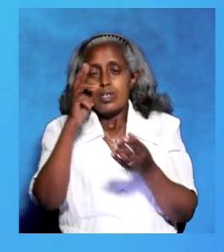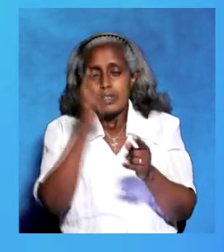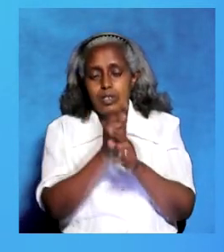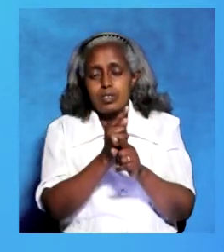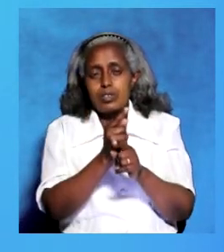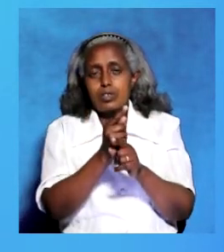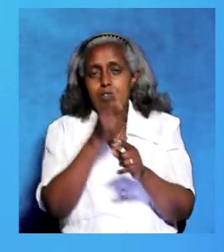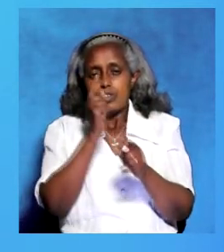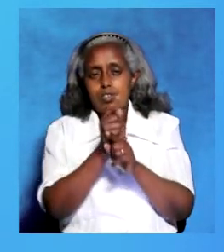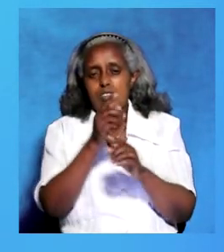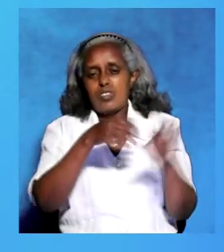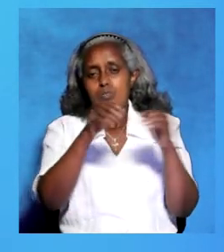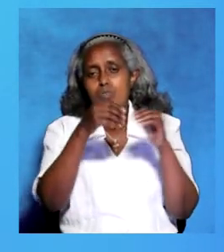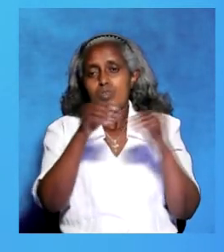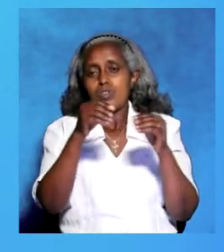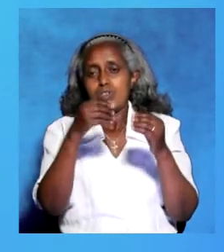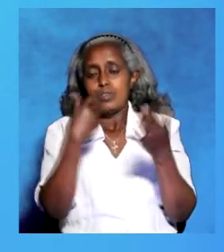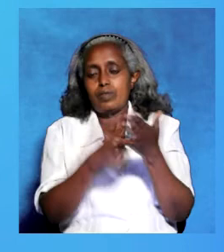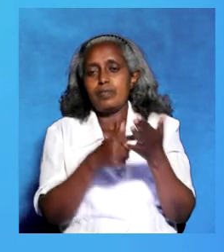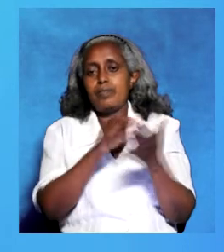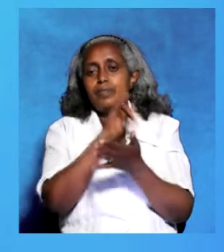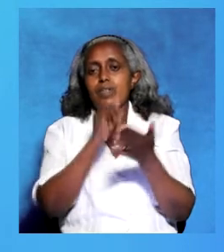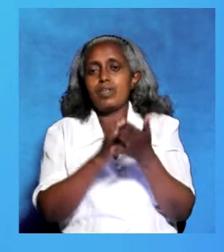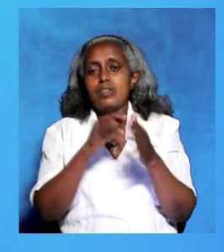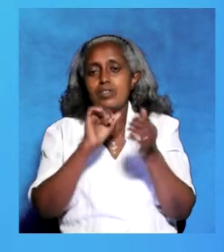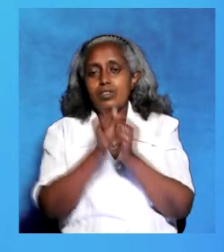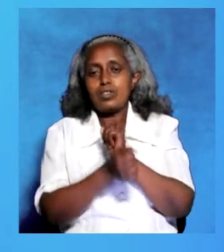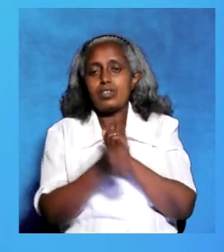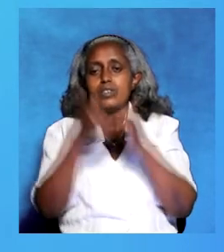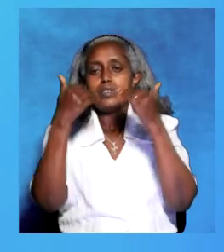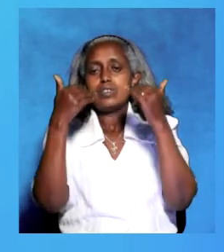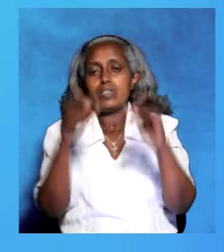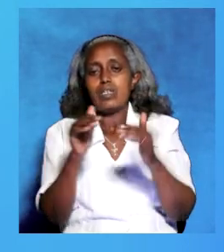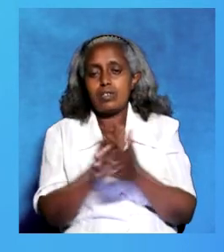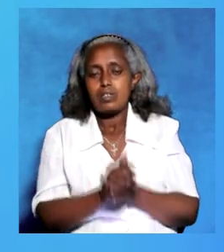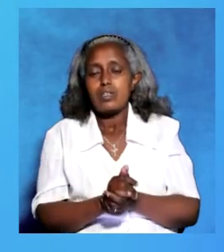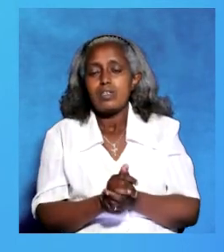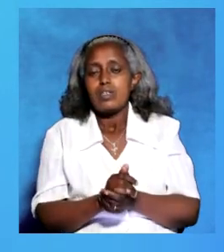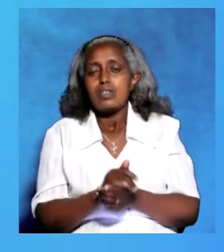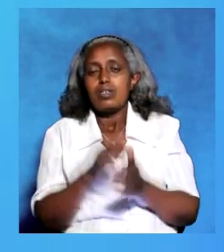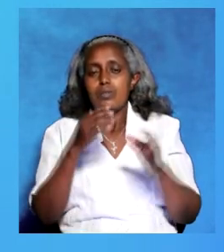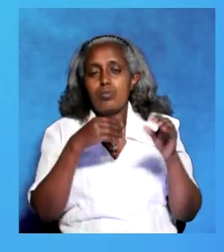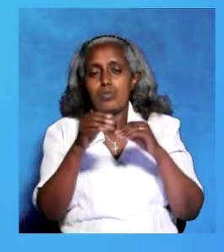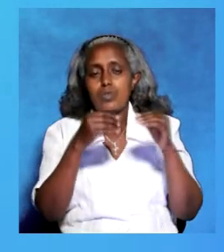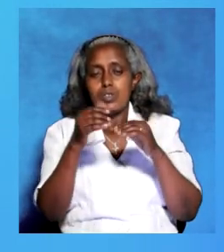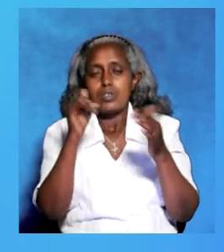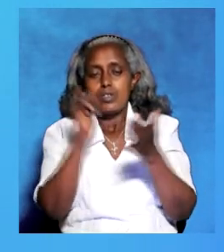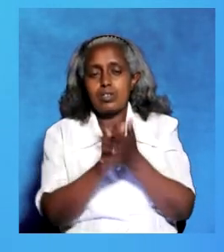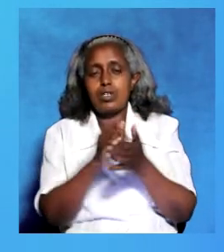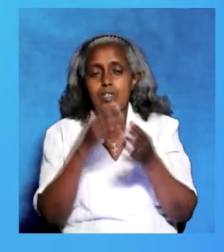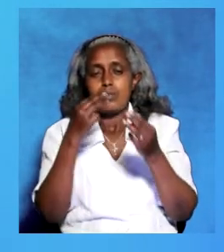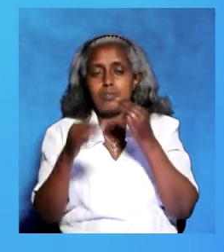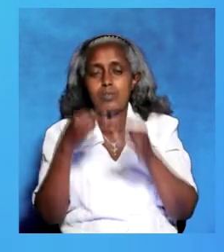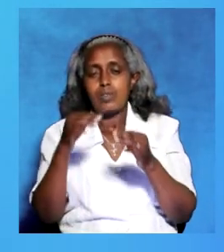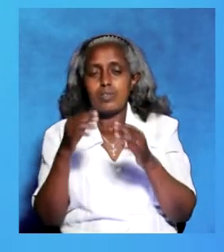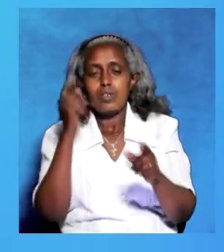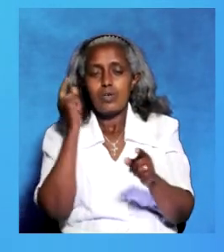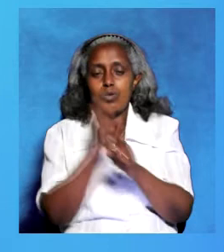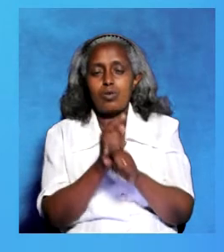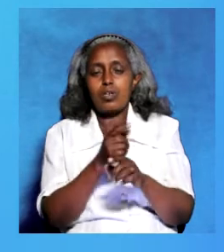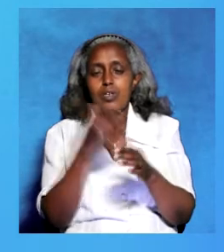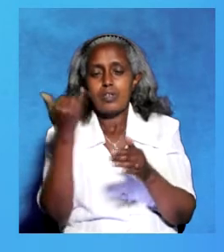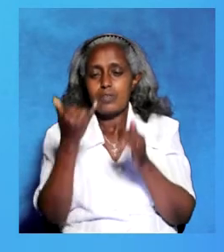motion. As you can see, it doesn't change the size. Rigid motion is a motion that maps a figure to congruent figure.